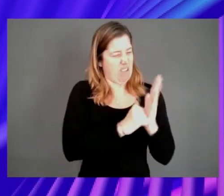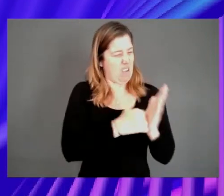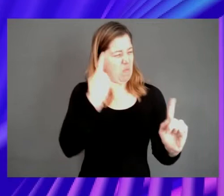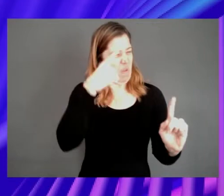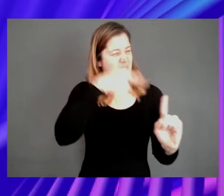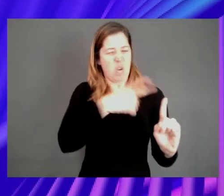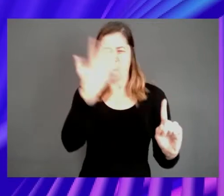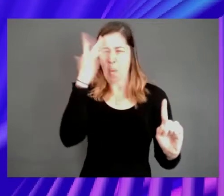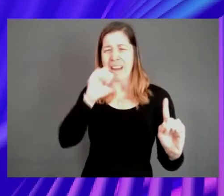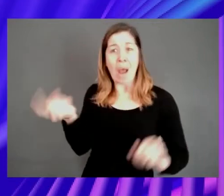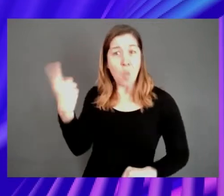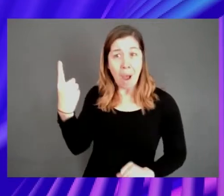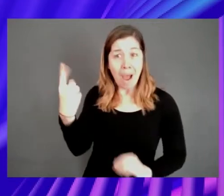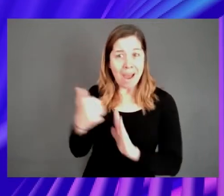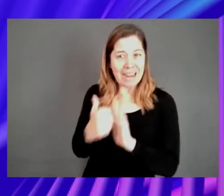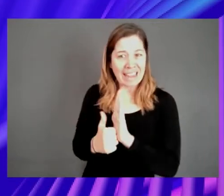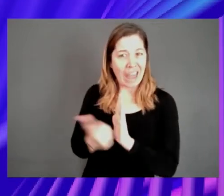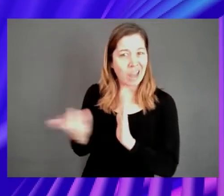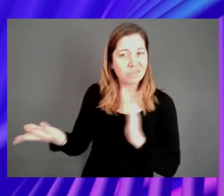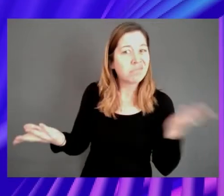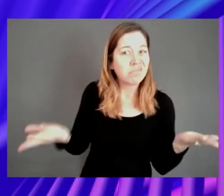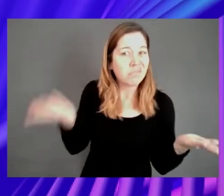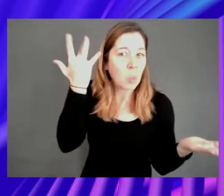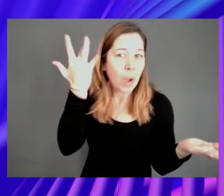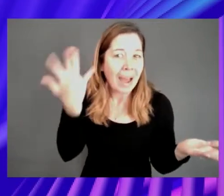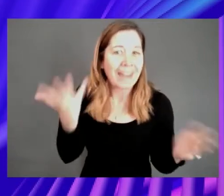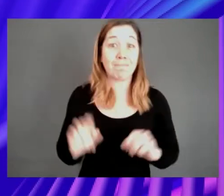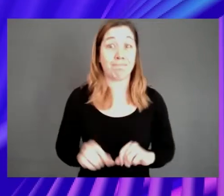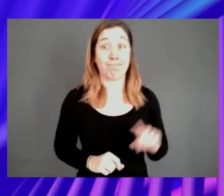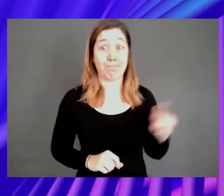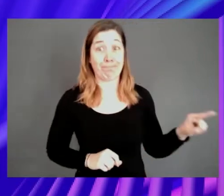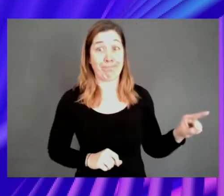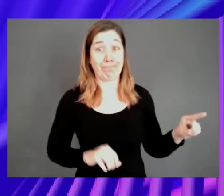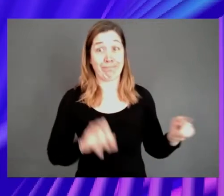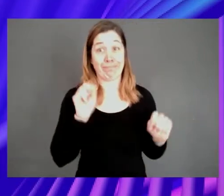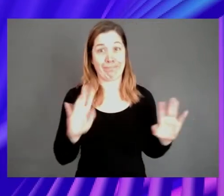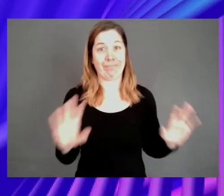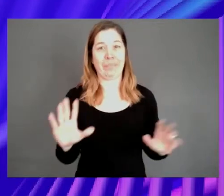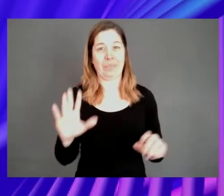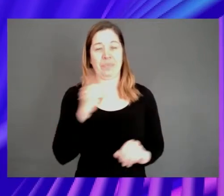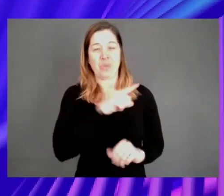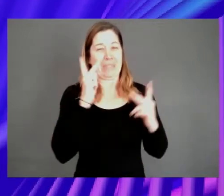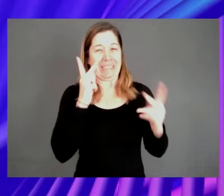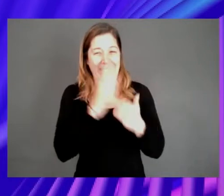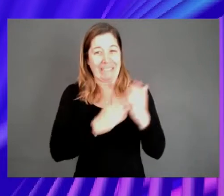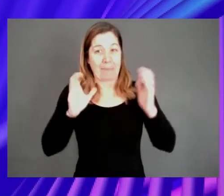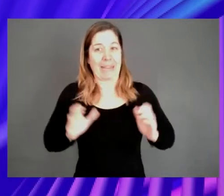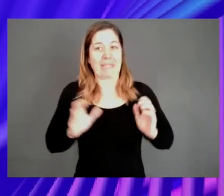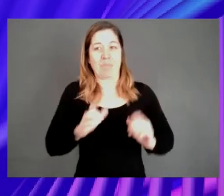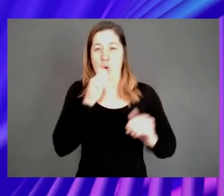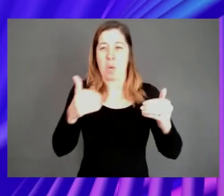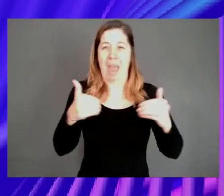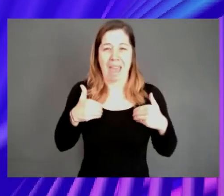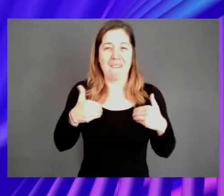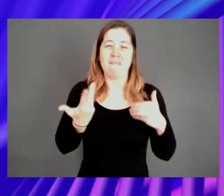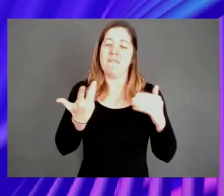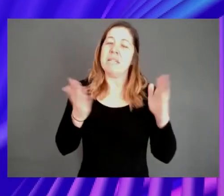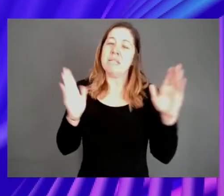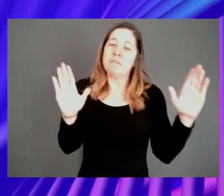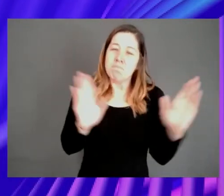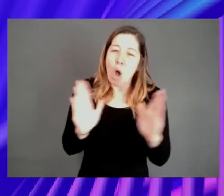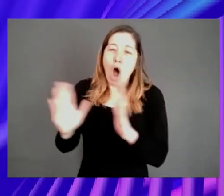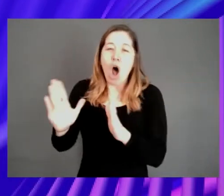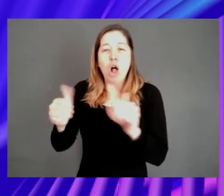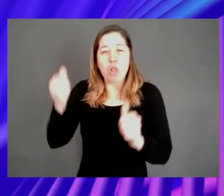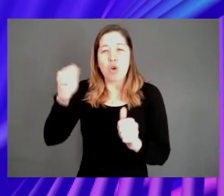would I extend past just the single account? I think from like the growth standpoint, and you'll see some customers that'll have a bunch of smaller environments, right? You